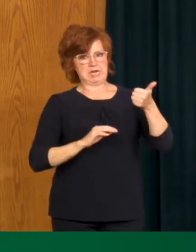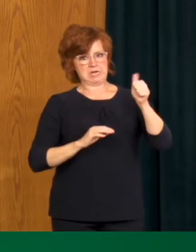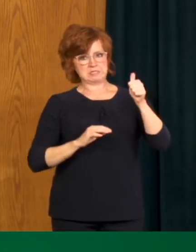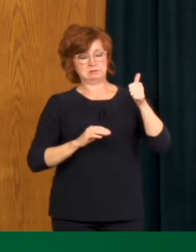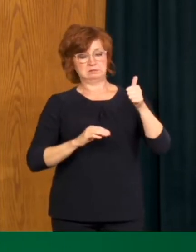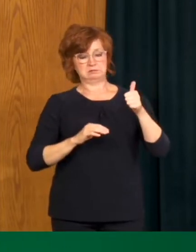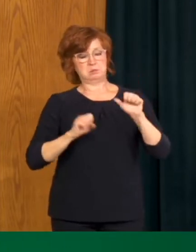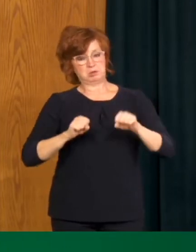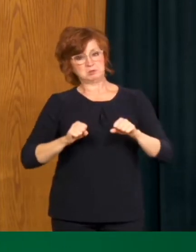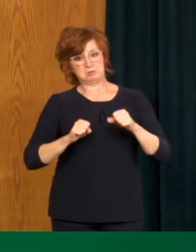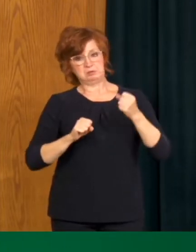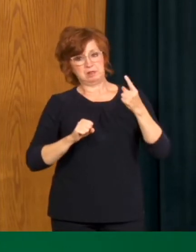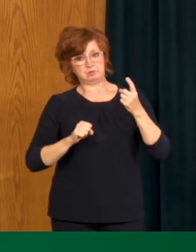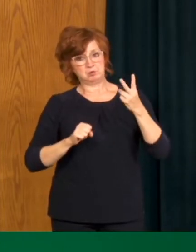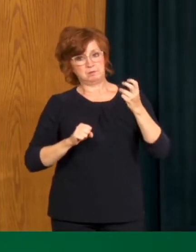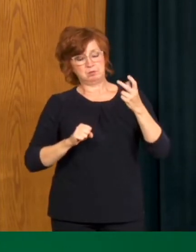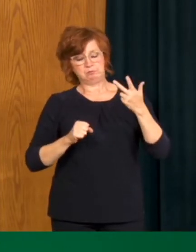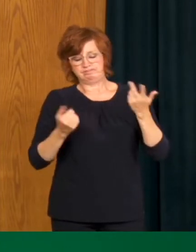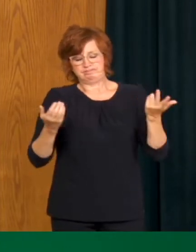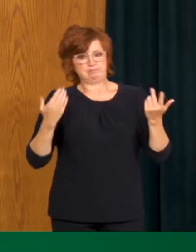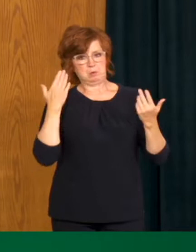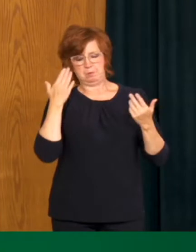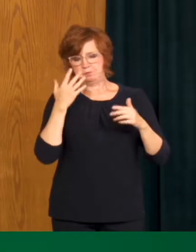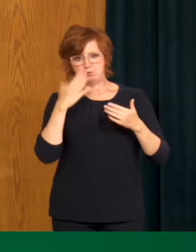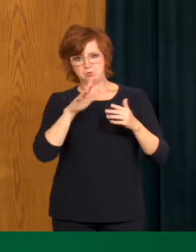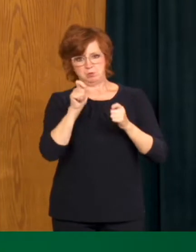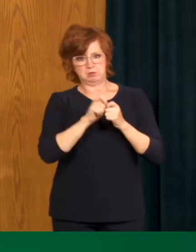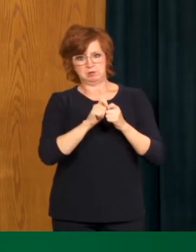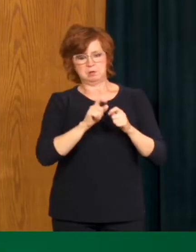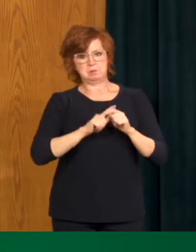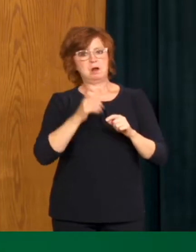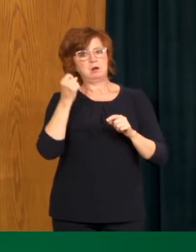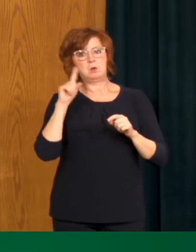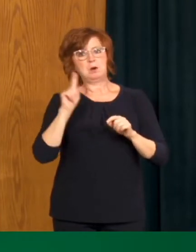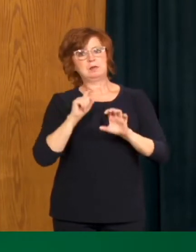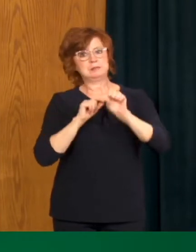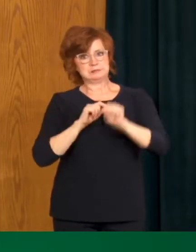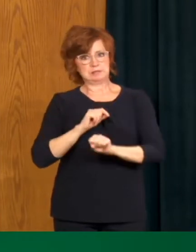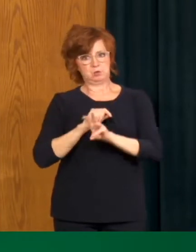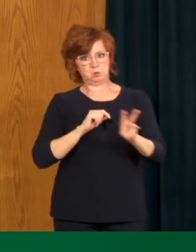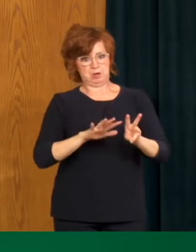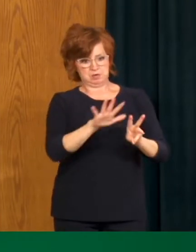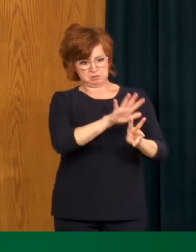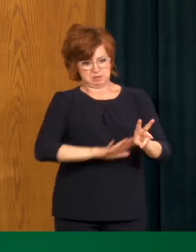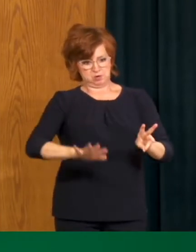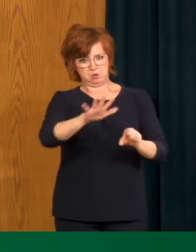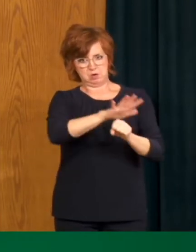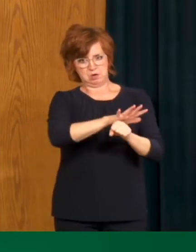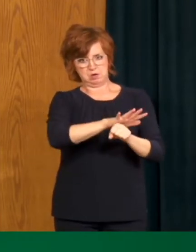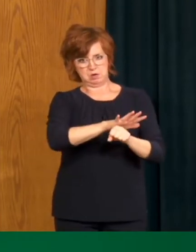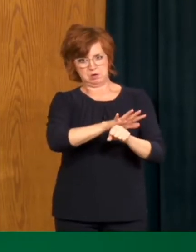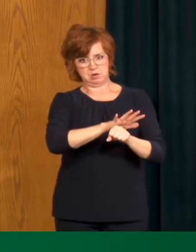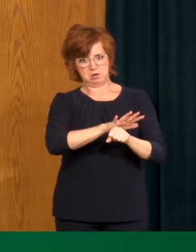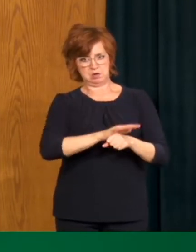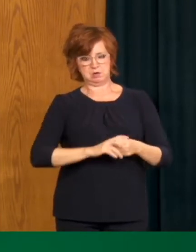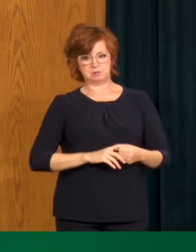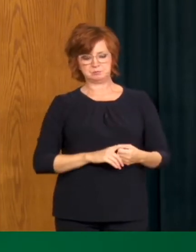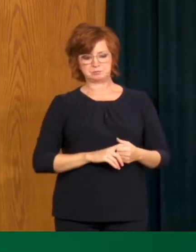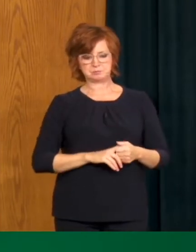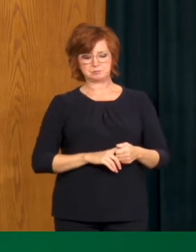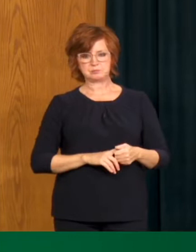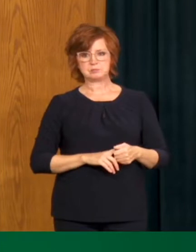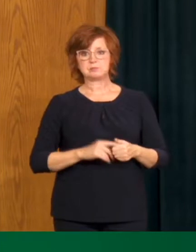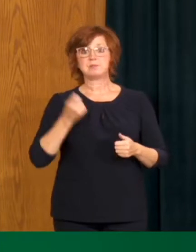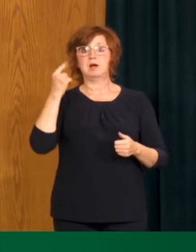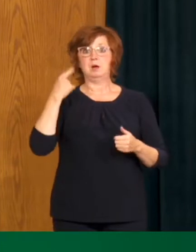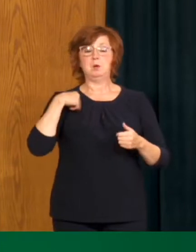there are a number of cases outside, and they are spread across the Southwest. They're not isolated to a single area. So as we get farther into our aggressive contact